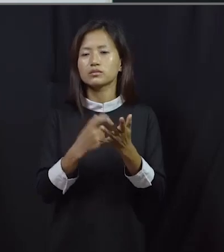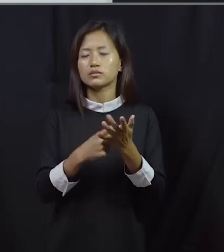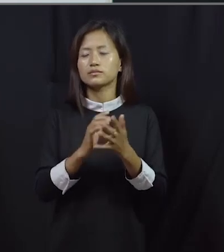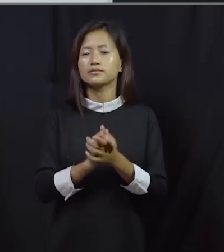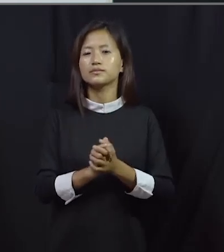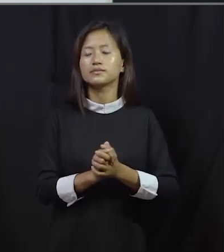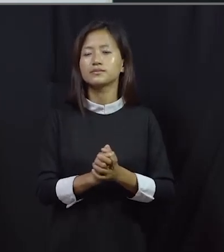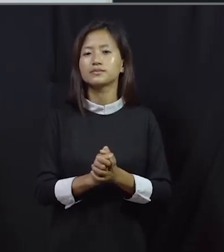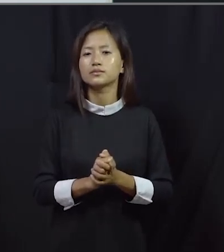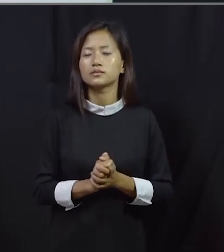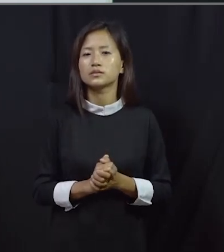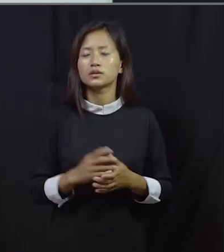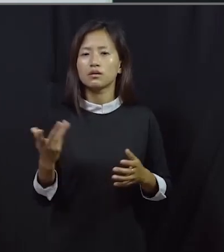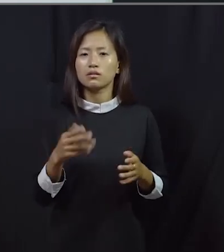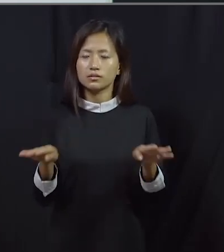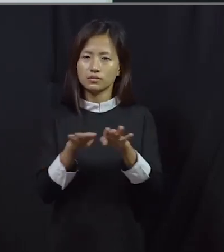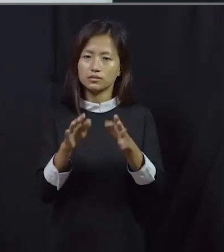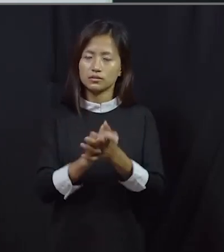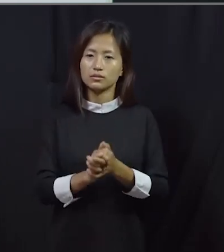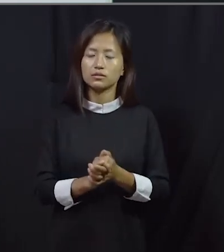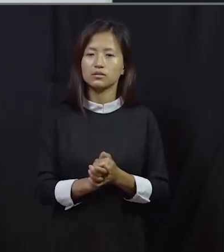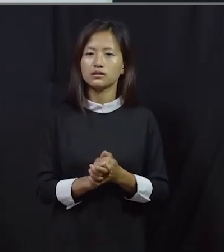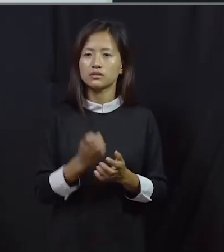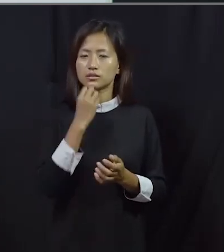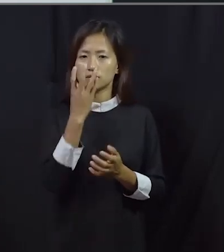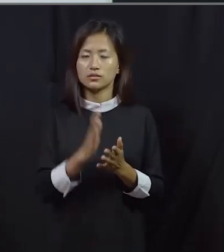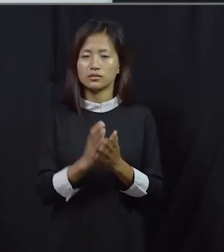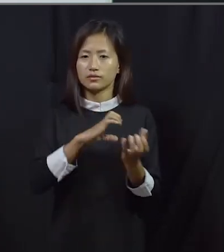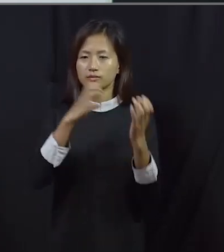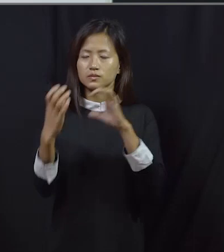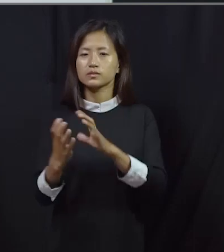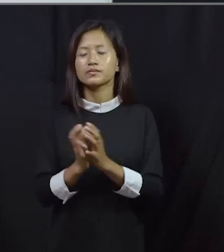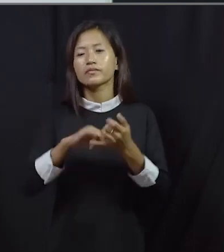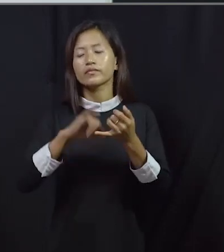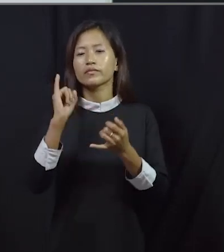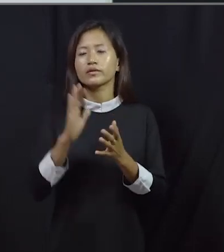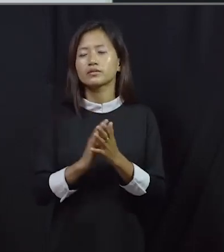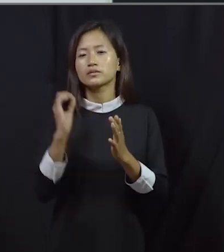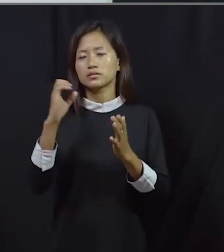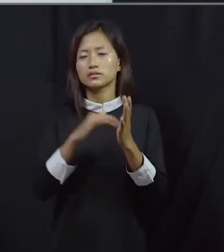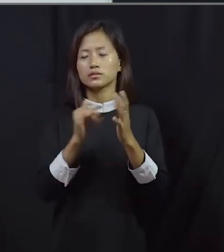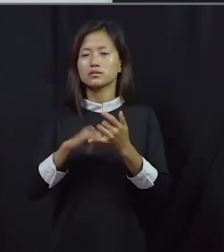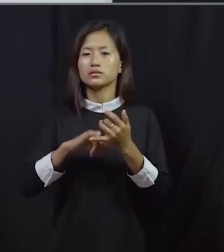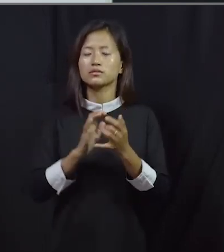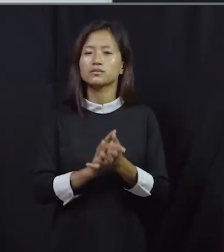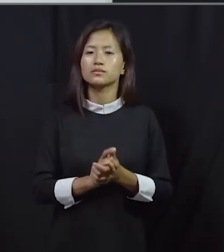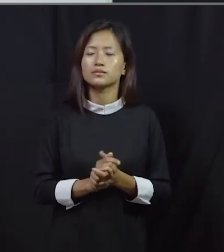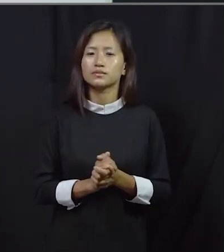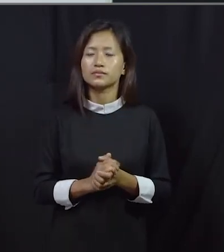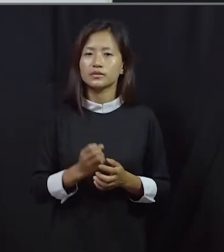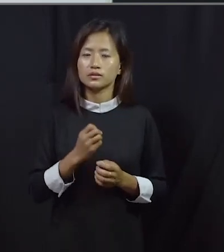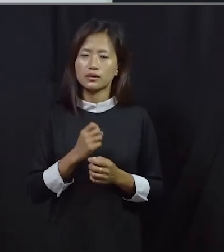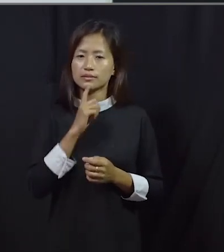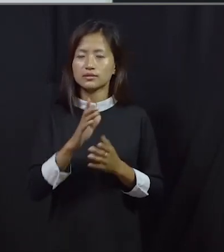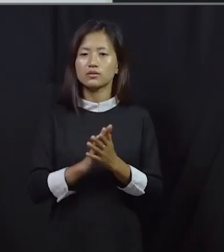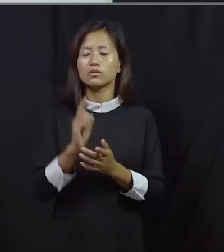again, this is how close it is. So every time it's very easy to convert the SI system of units into CGS. Let me give you one example. Suppose, say 1